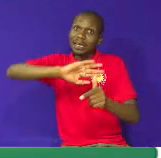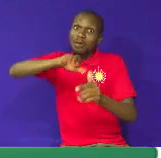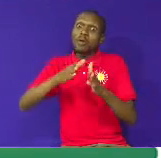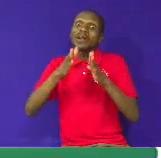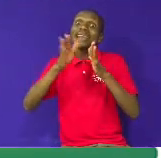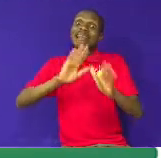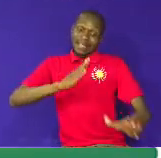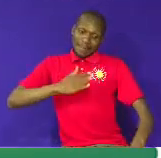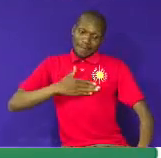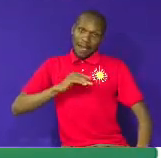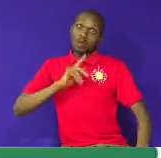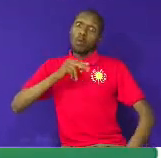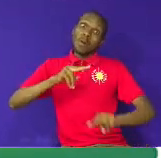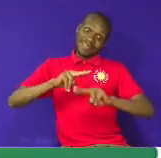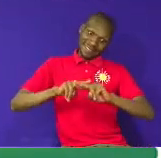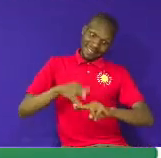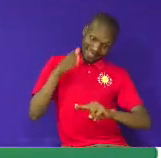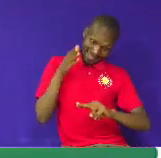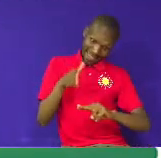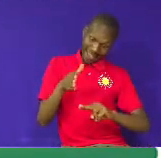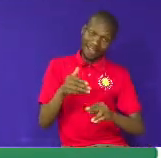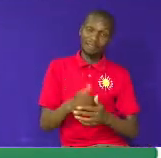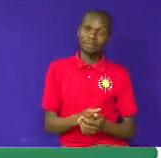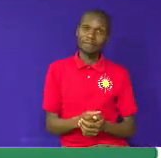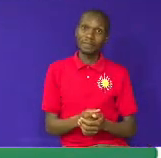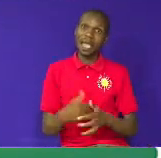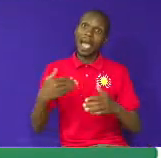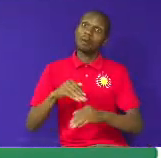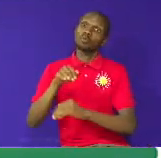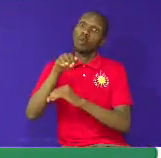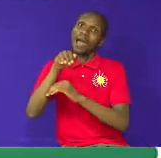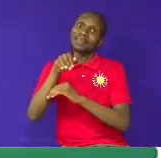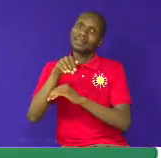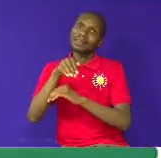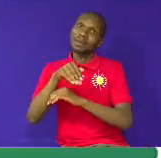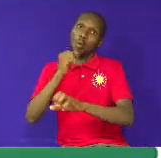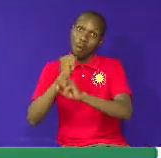it to our two grand sensor to have a board again.